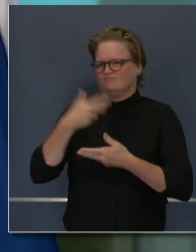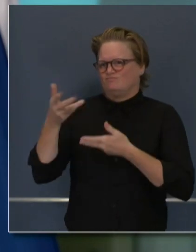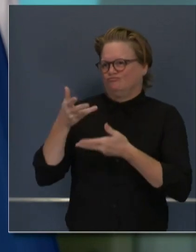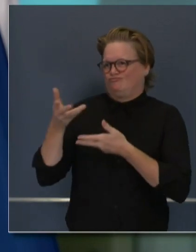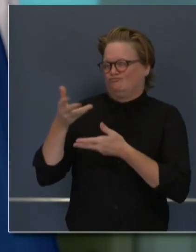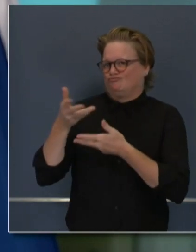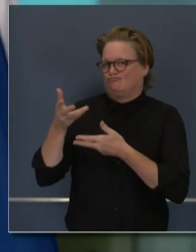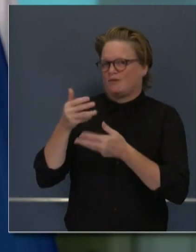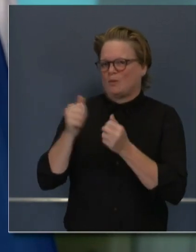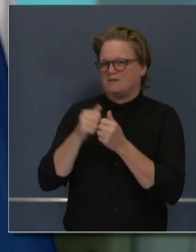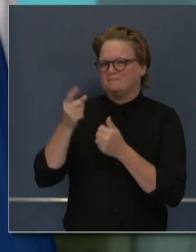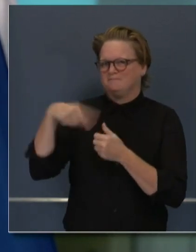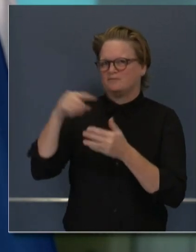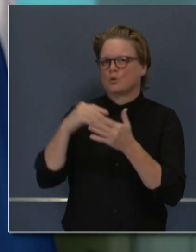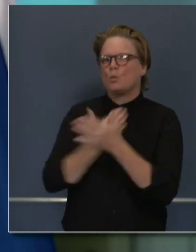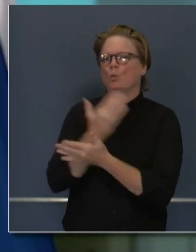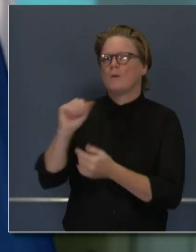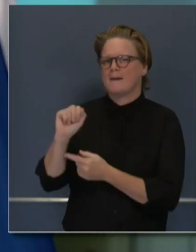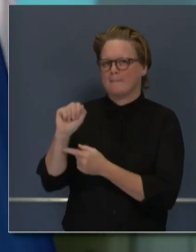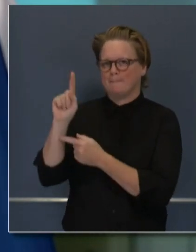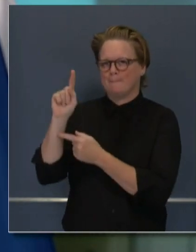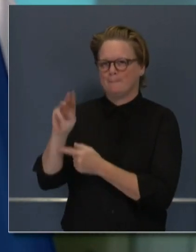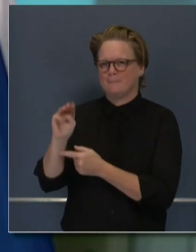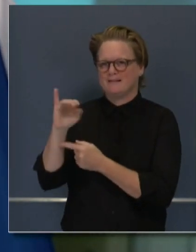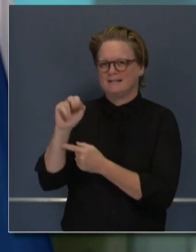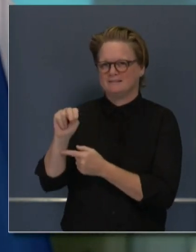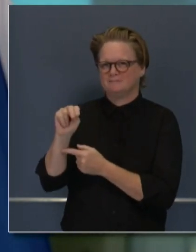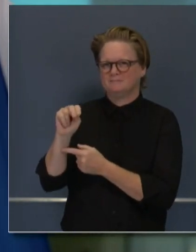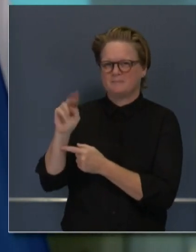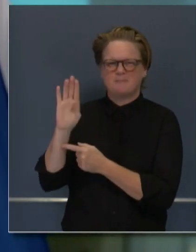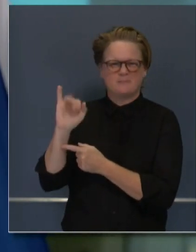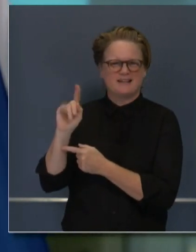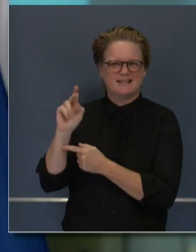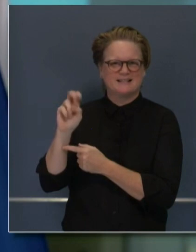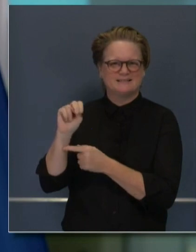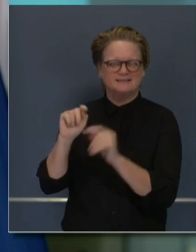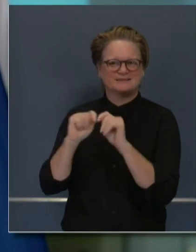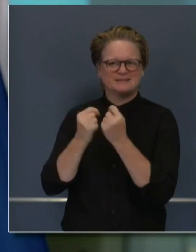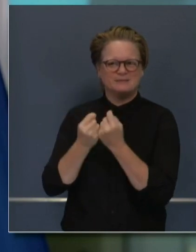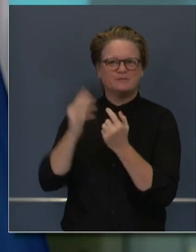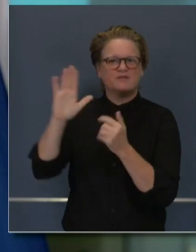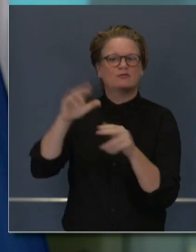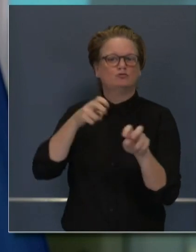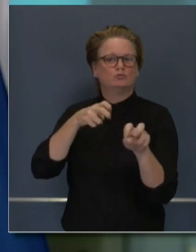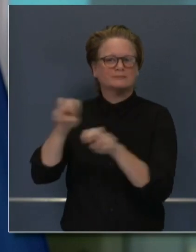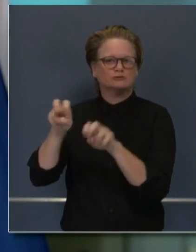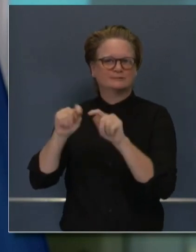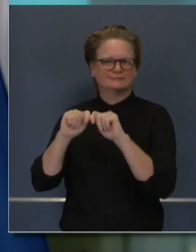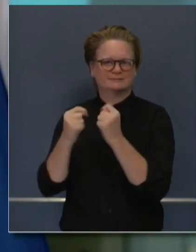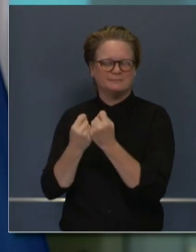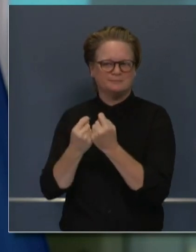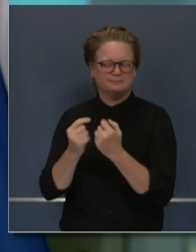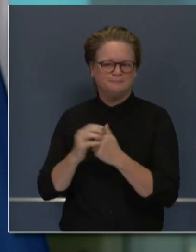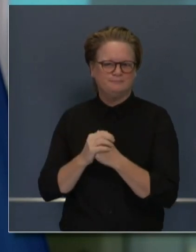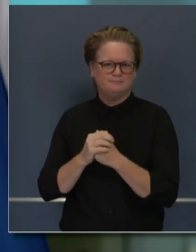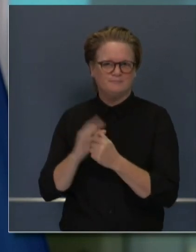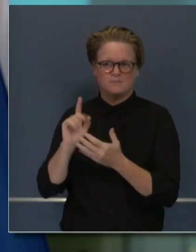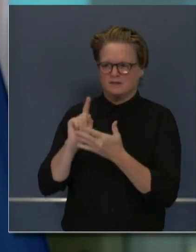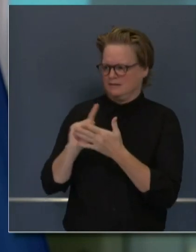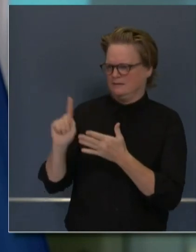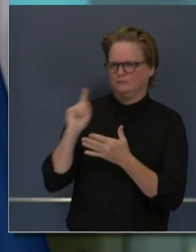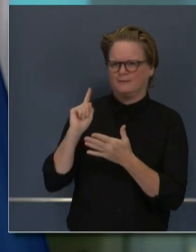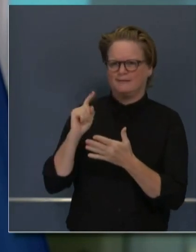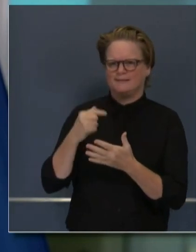with the Biden team and the transition team. Specifically, just last week, we joined a number of